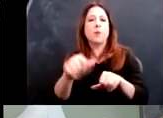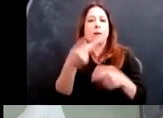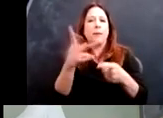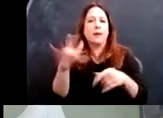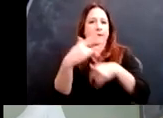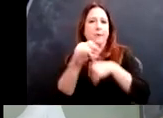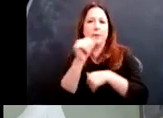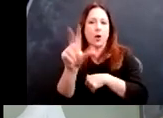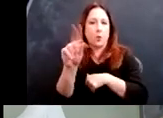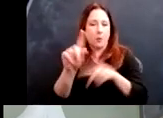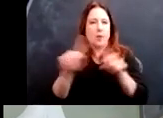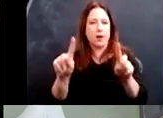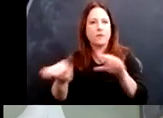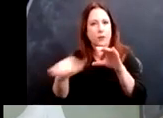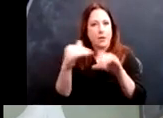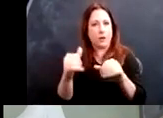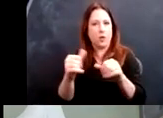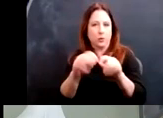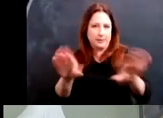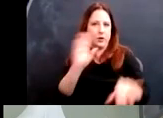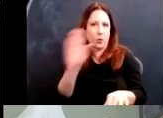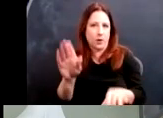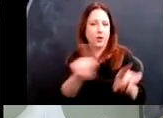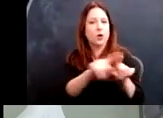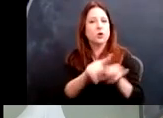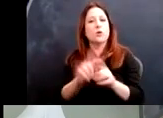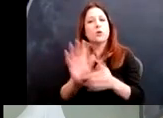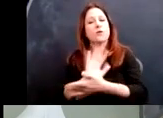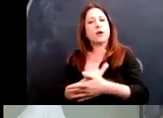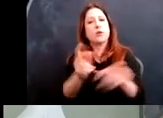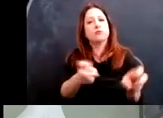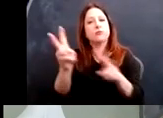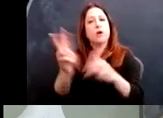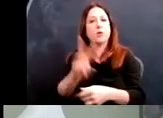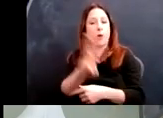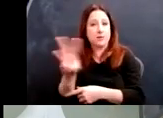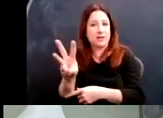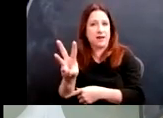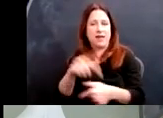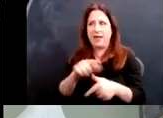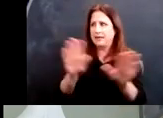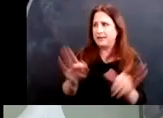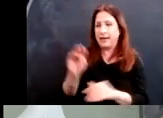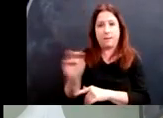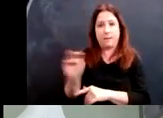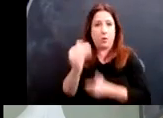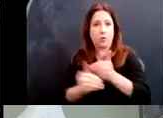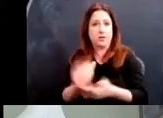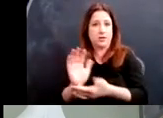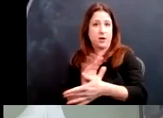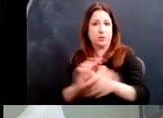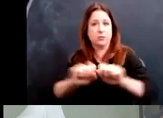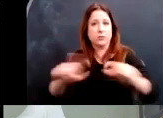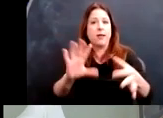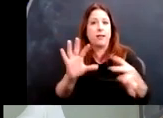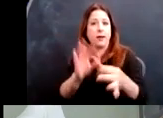And the video recordings and so forth will be on our website. And after the seminar, on probably on Monday when we've processed the video, we will send that link out to you